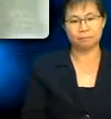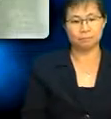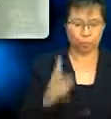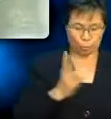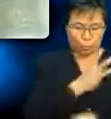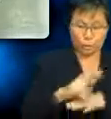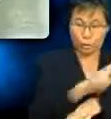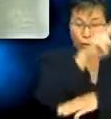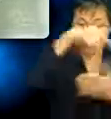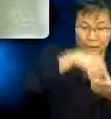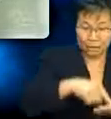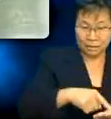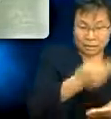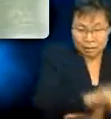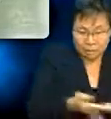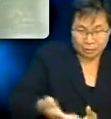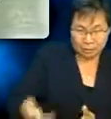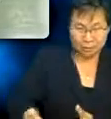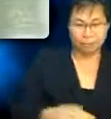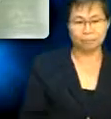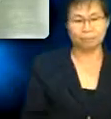We use these materials: